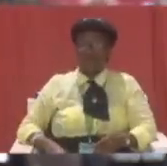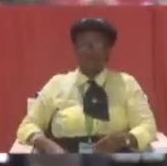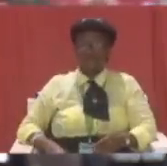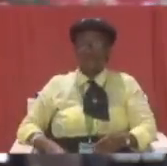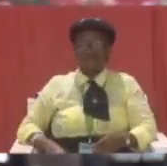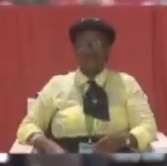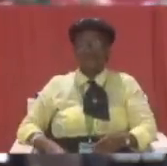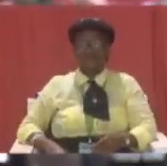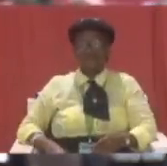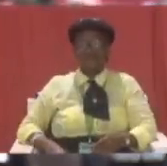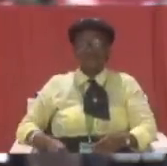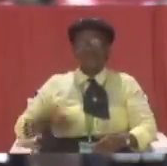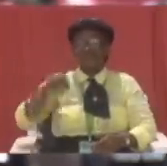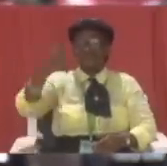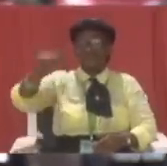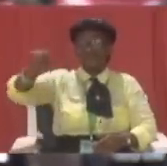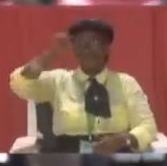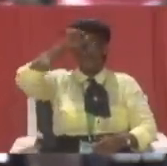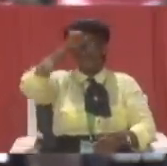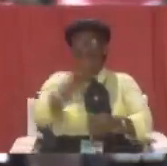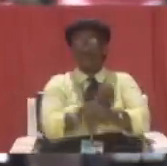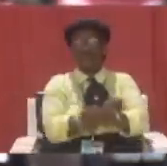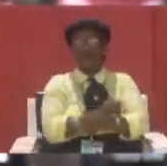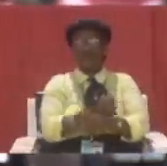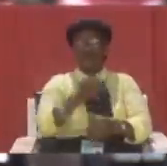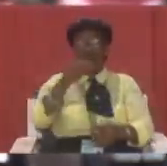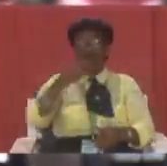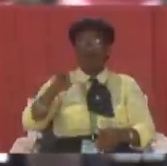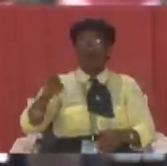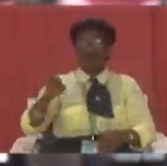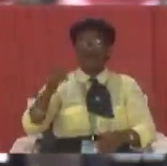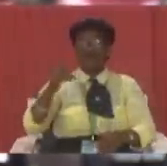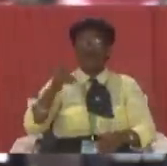the son of a terrible combination,